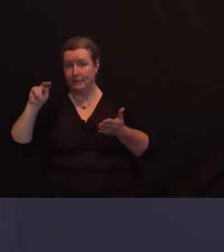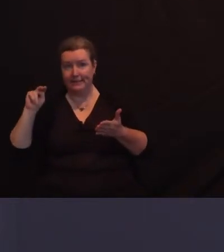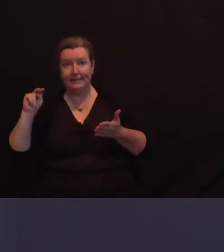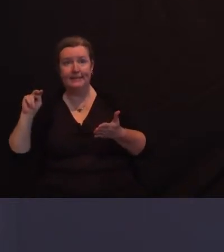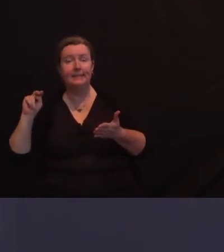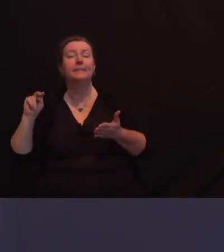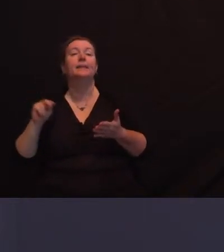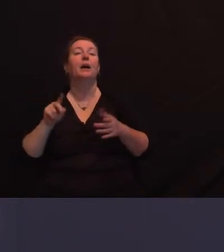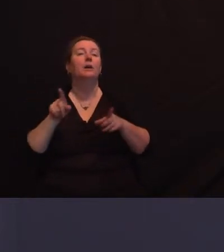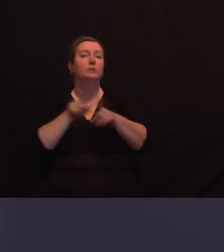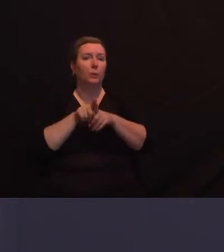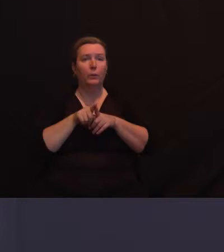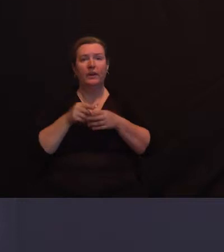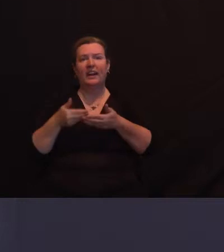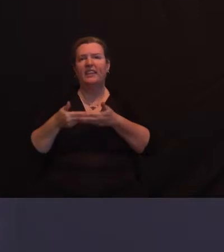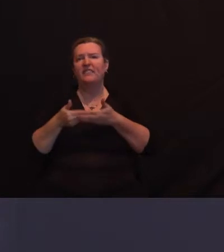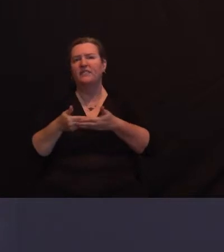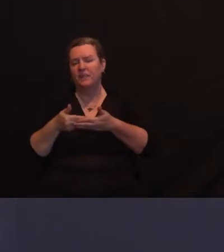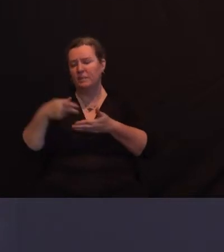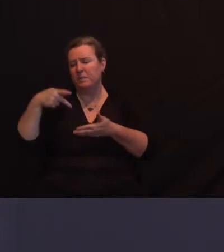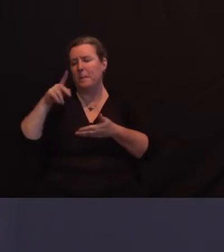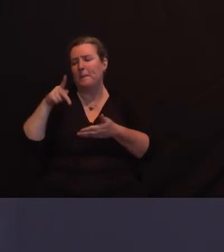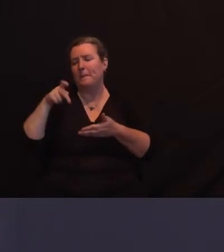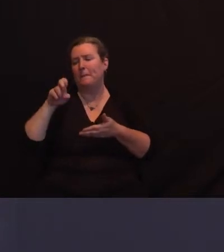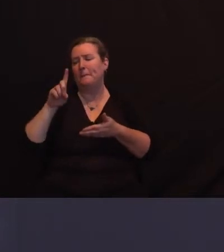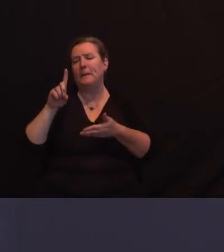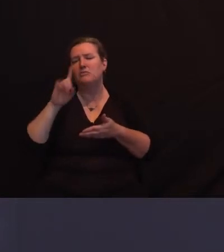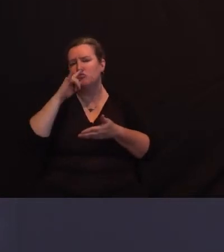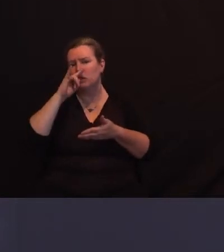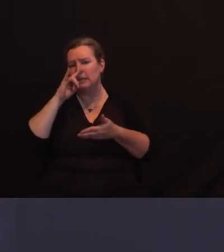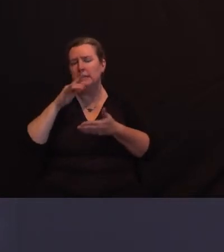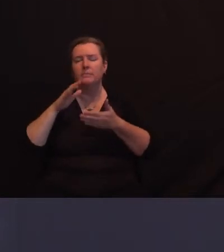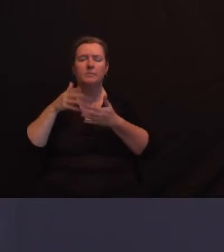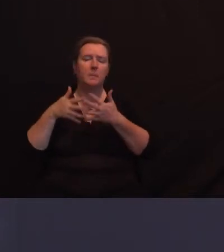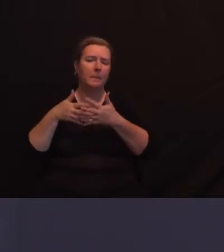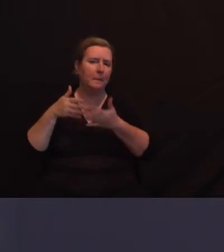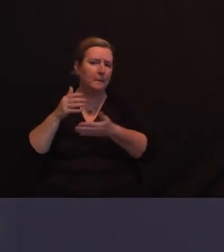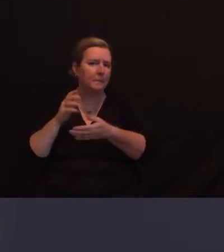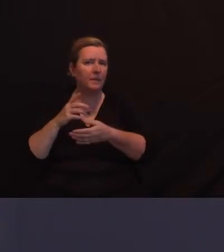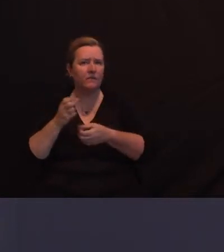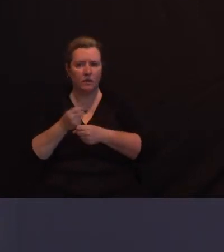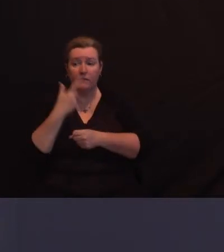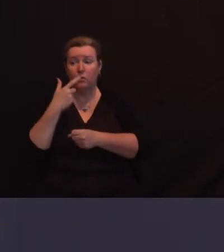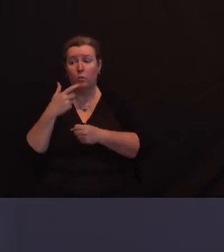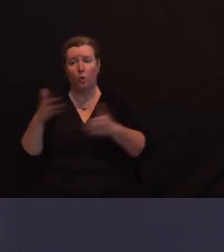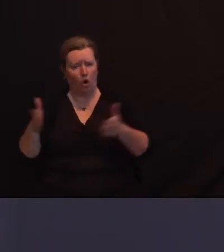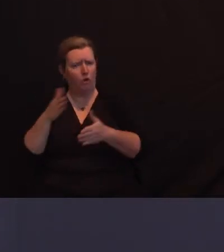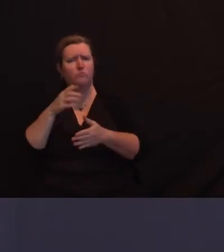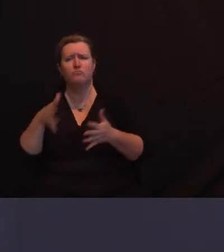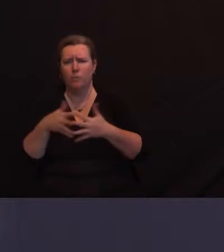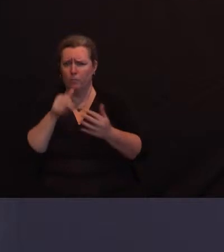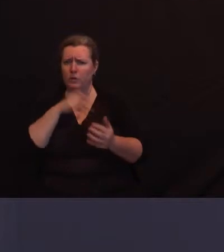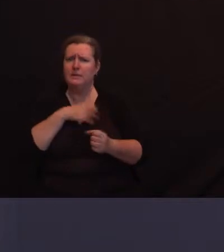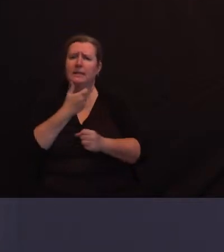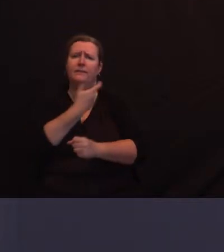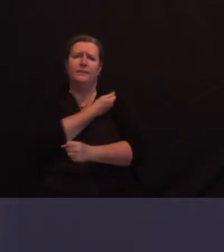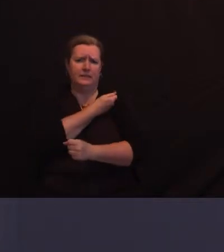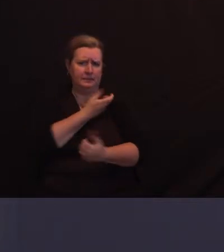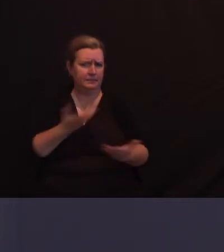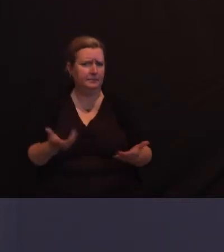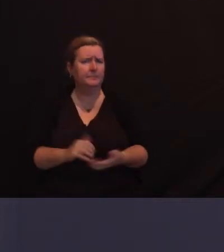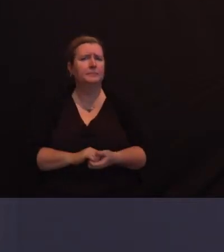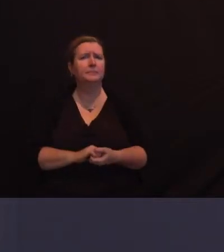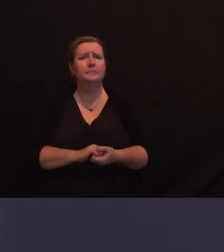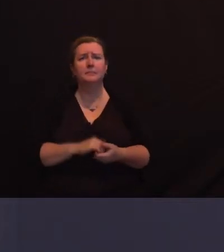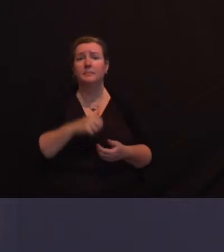have also recommended that all pregnant women get vaccinated against COVID-19. Another population that